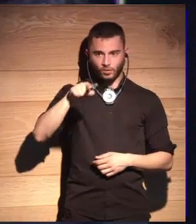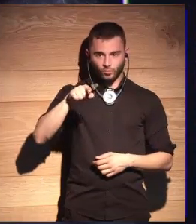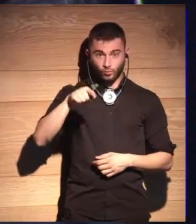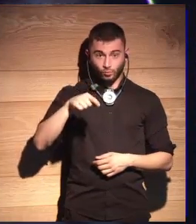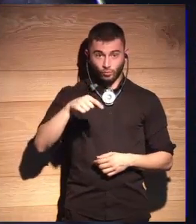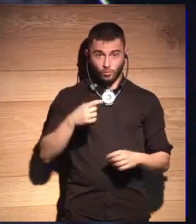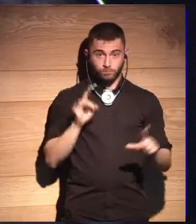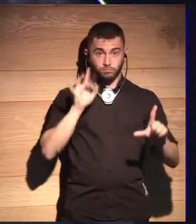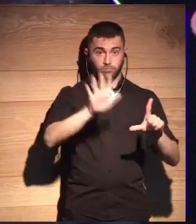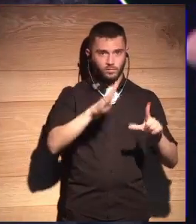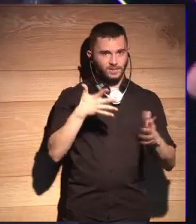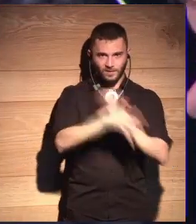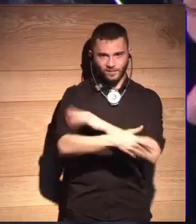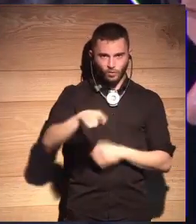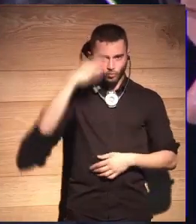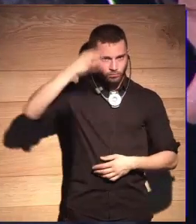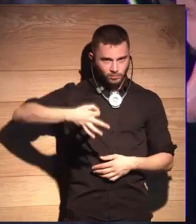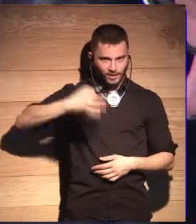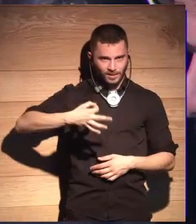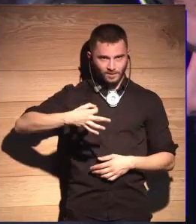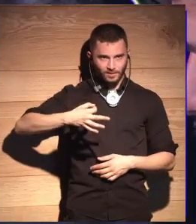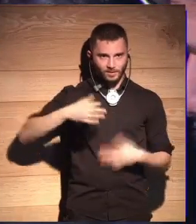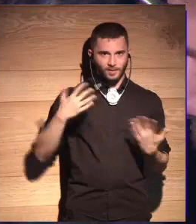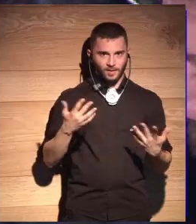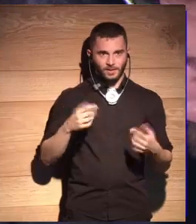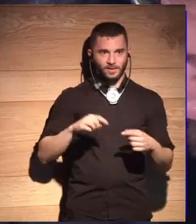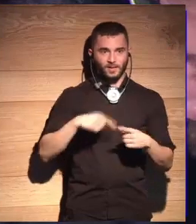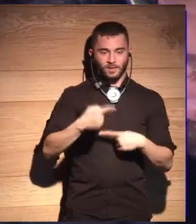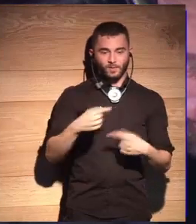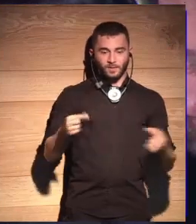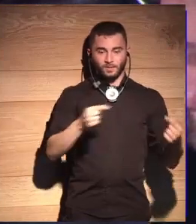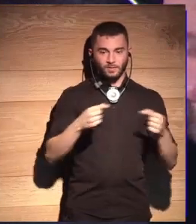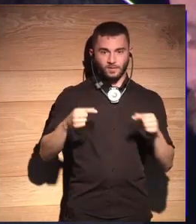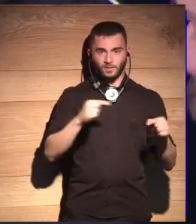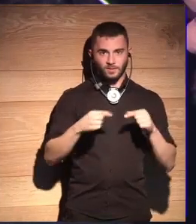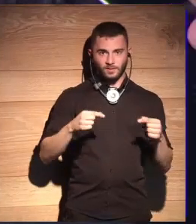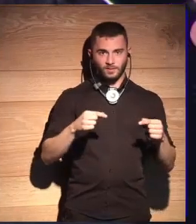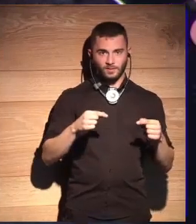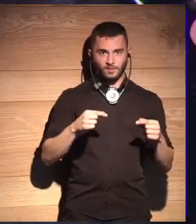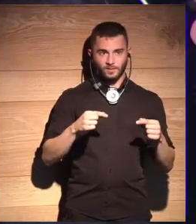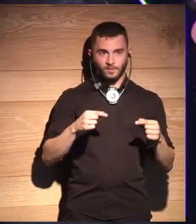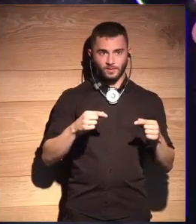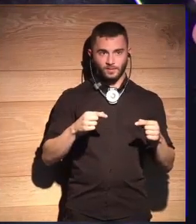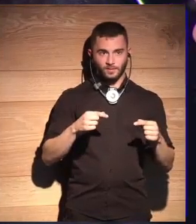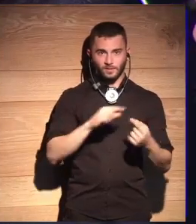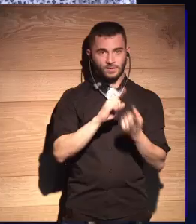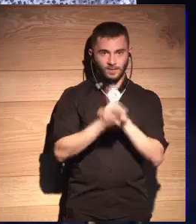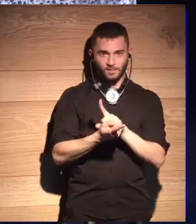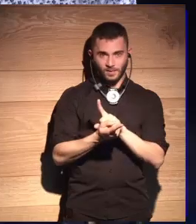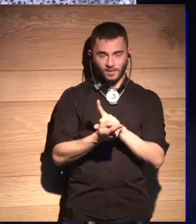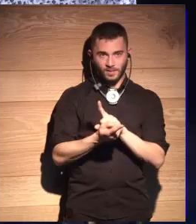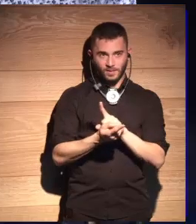to show the flag or the yellow ribbon on Twitter, you are really convinced about it. But they are